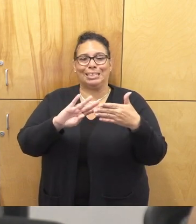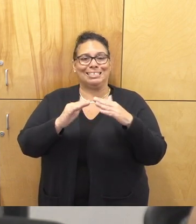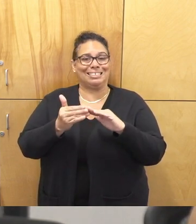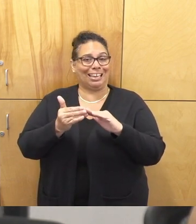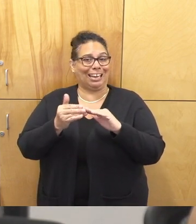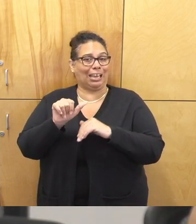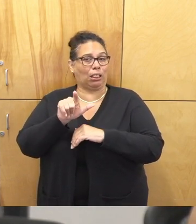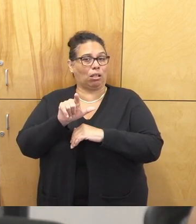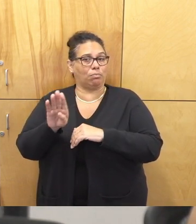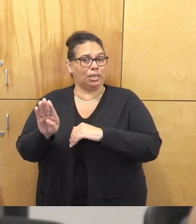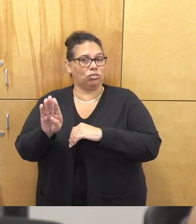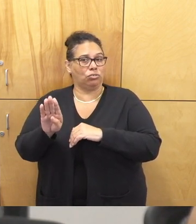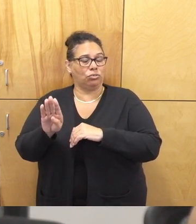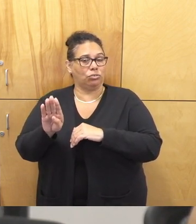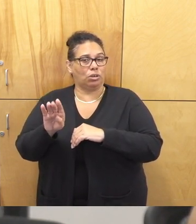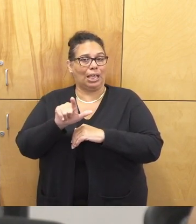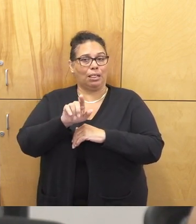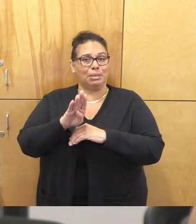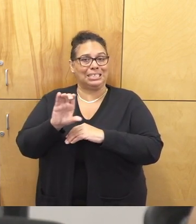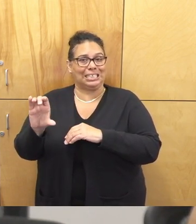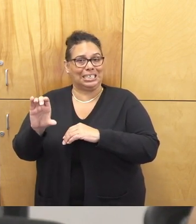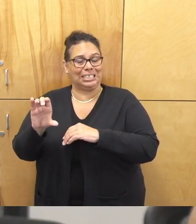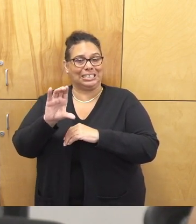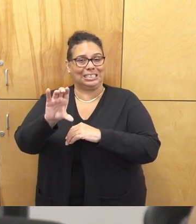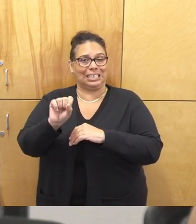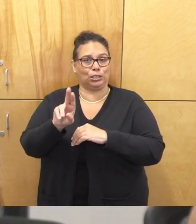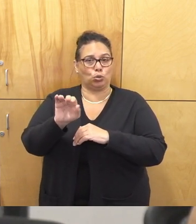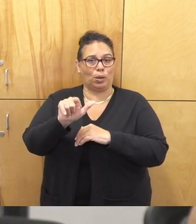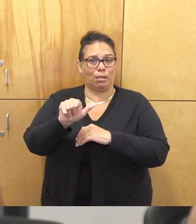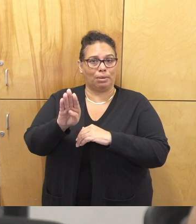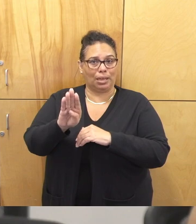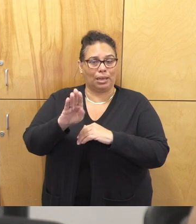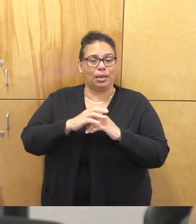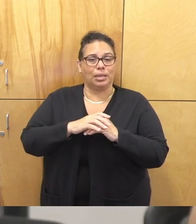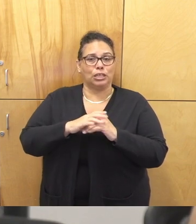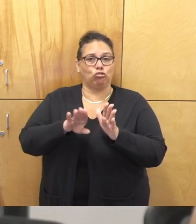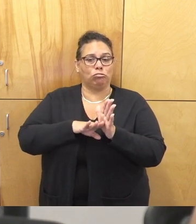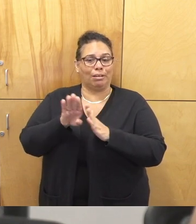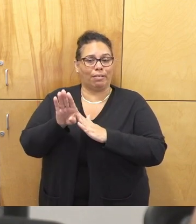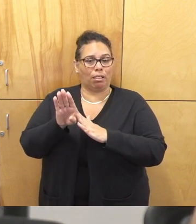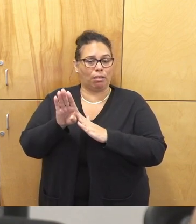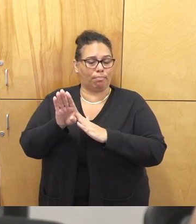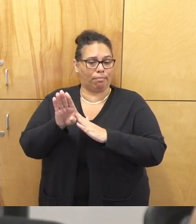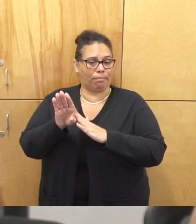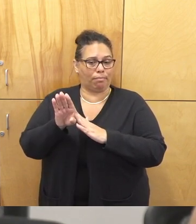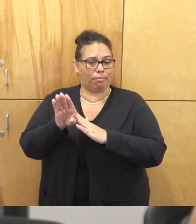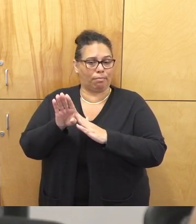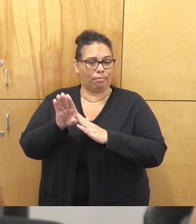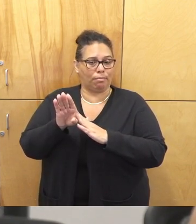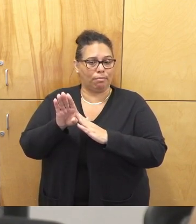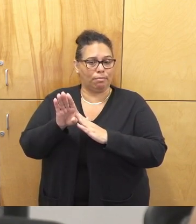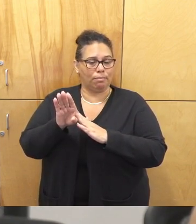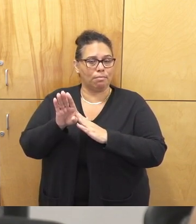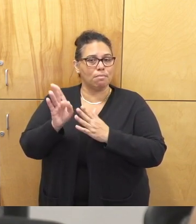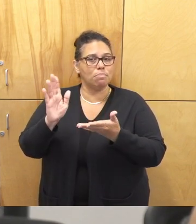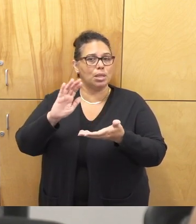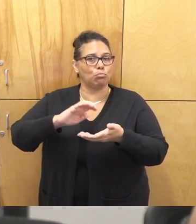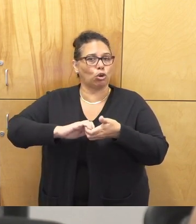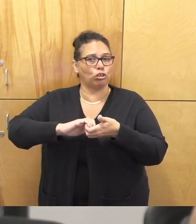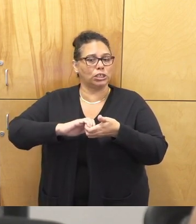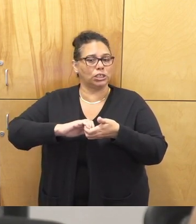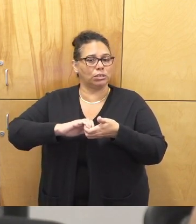Beach City College, Cal State Long Beach, to develop a partnership in